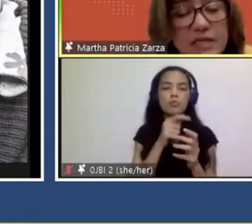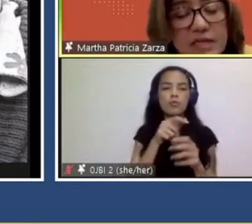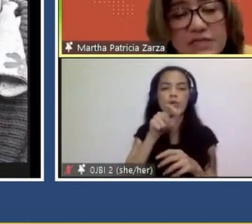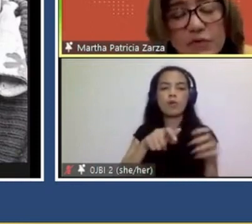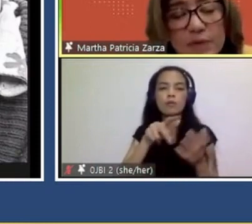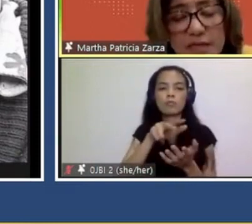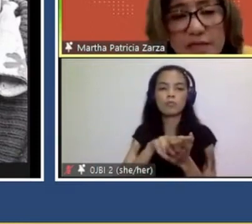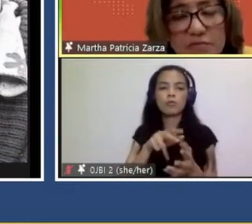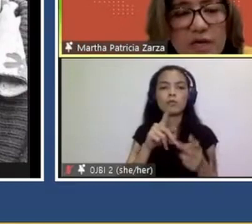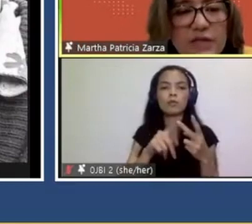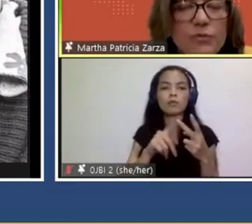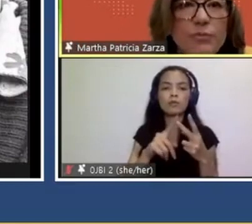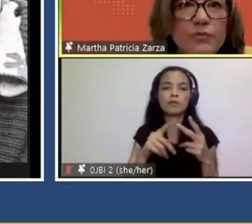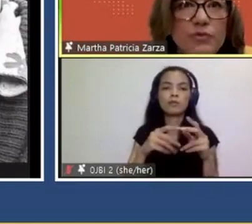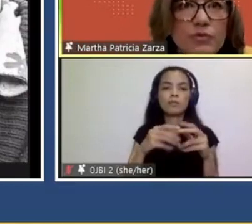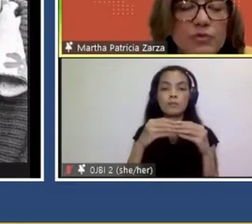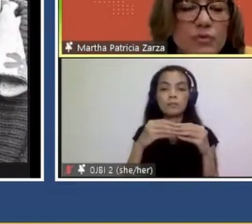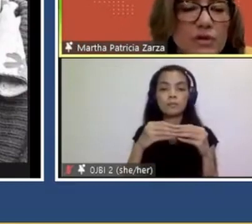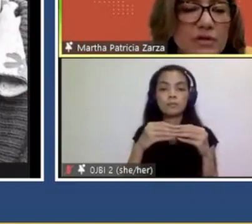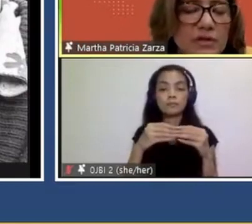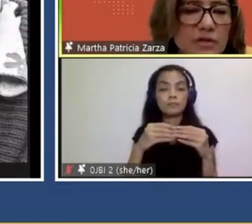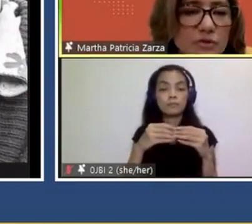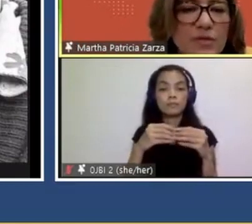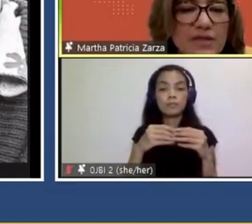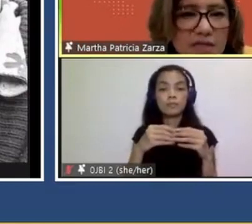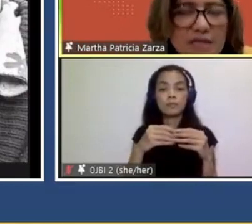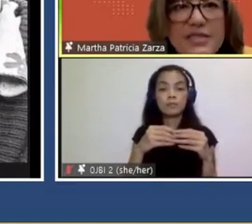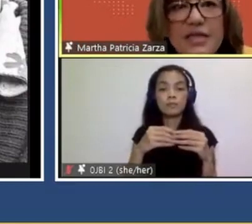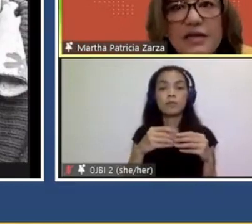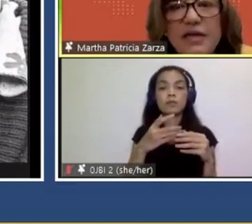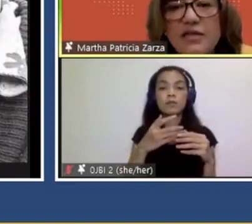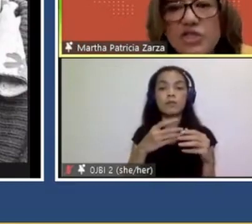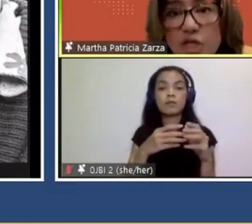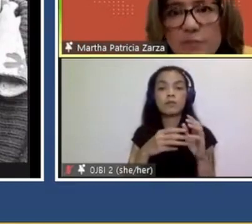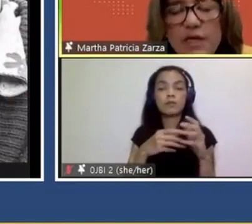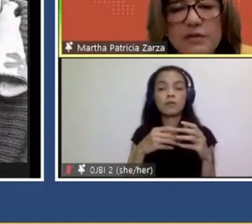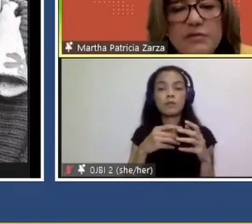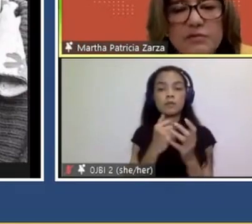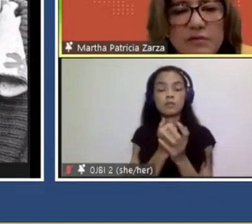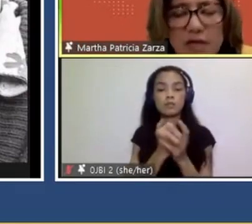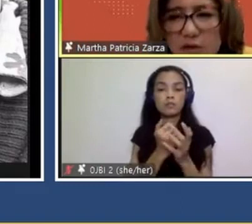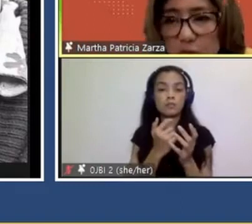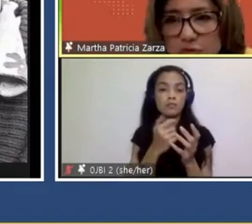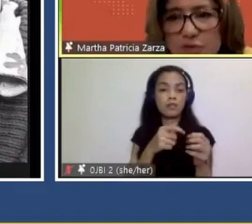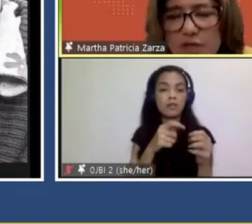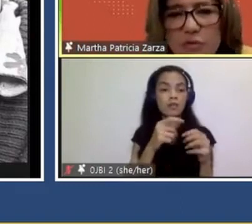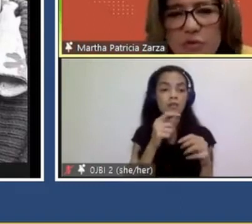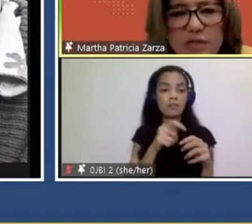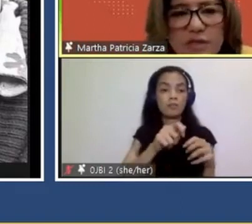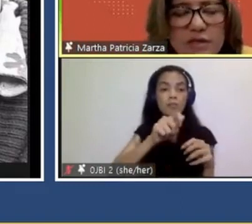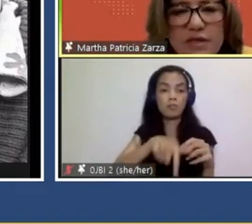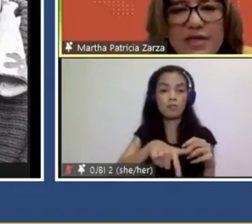as materials for building, trying to use materials that are cheap and close to